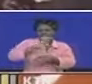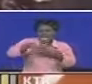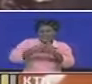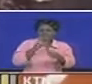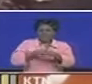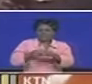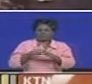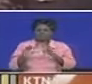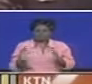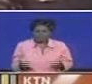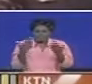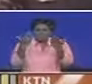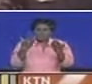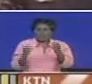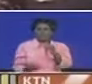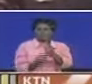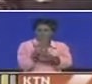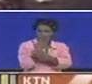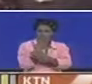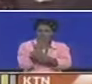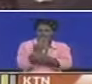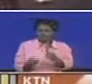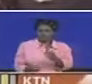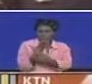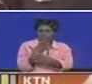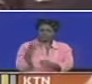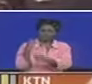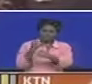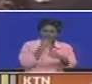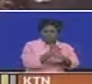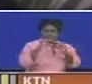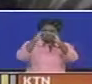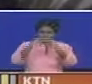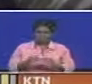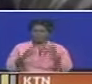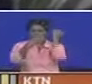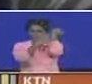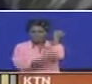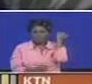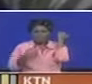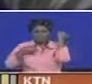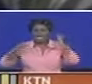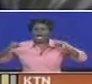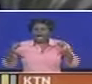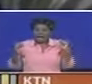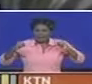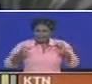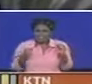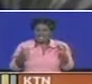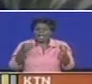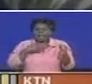to accelerate growth so as to create jobs and reduce poverty. We are delighted to have been